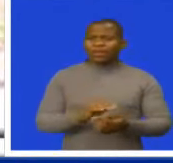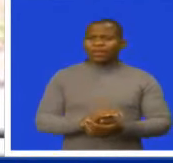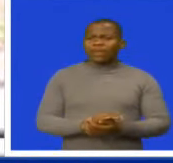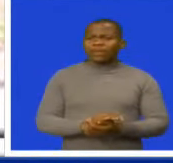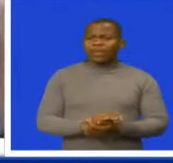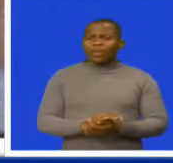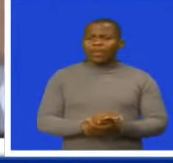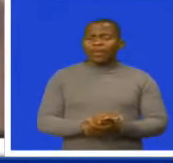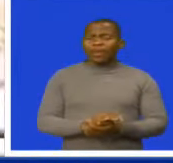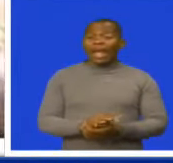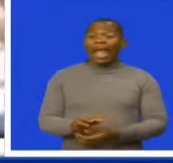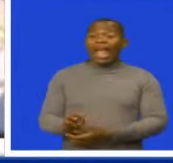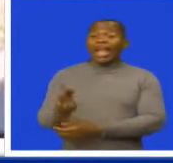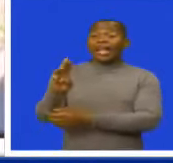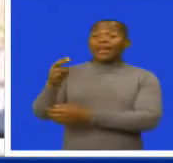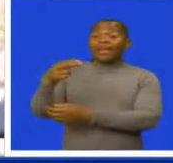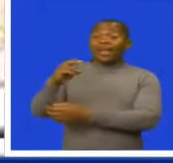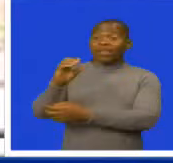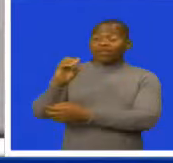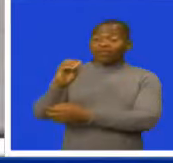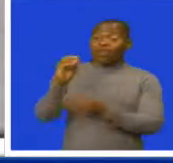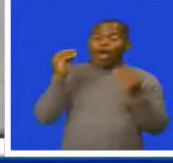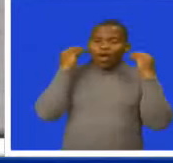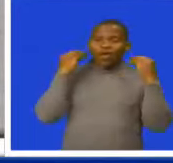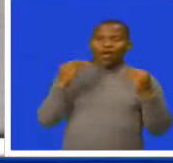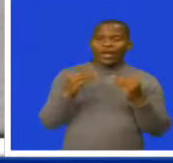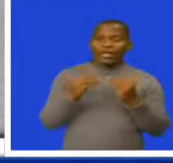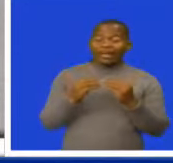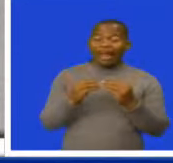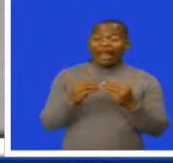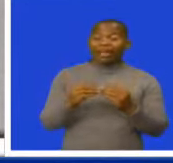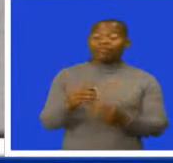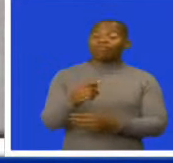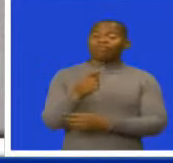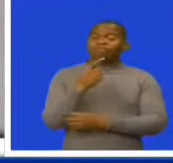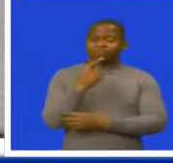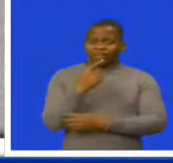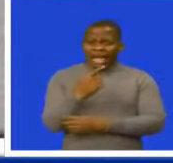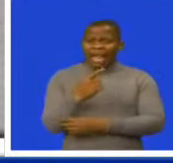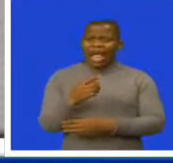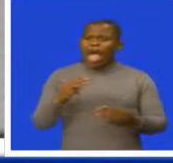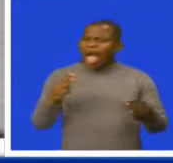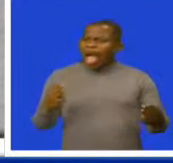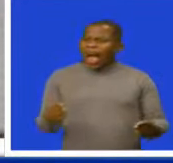Kevin Makatsange uthi bantfu abacaphele indlela labanatha ngayo